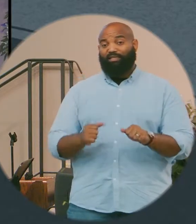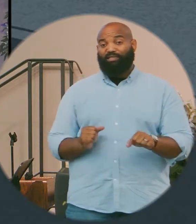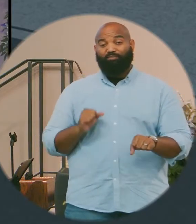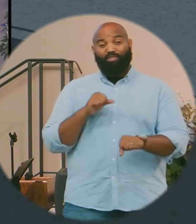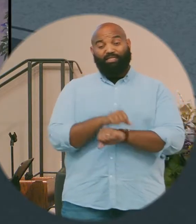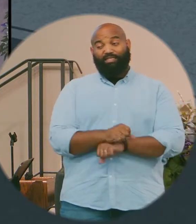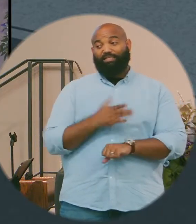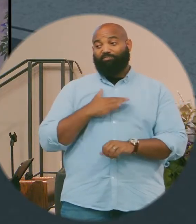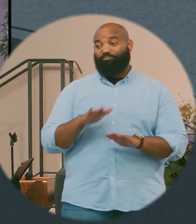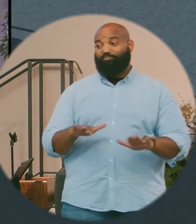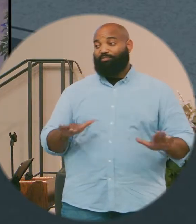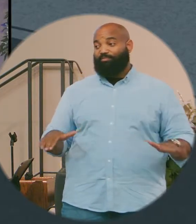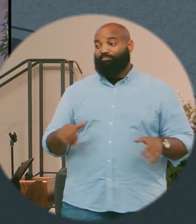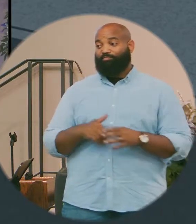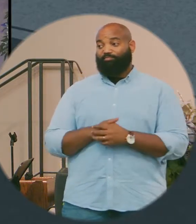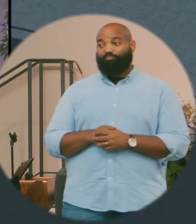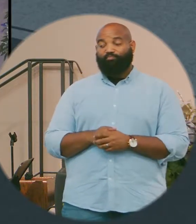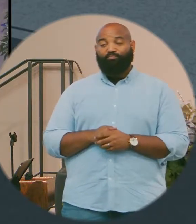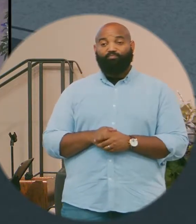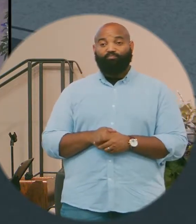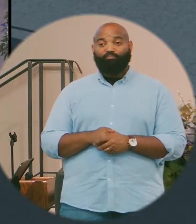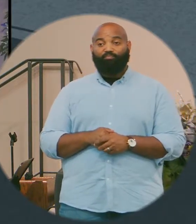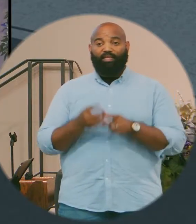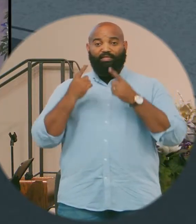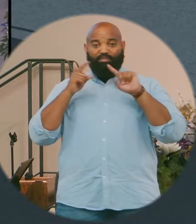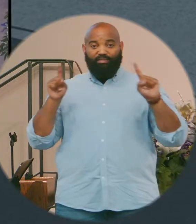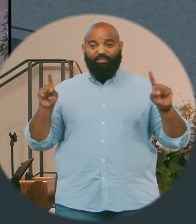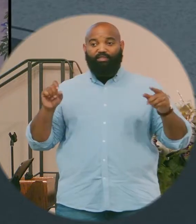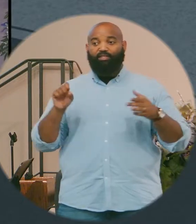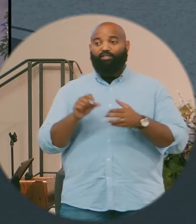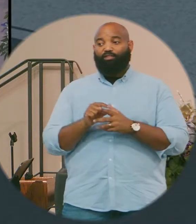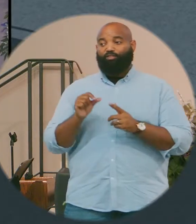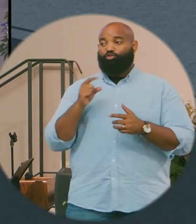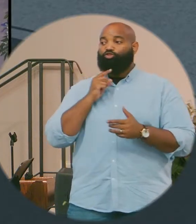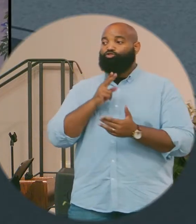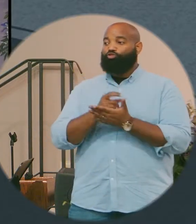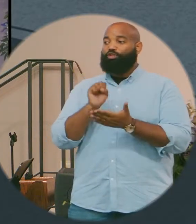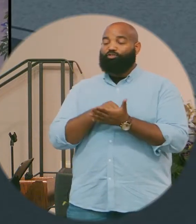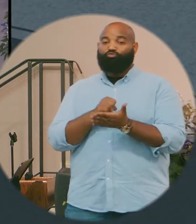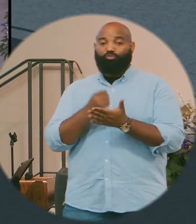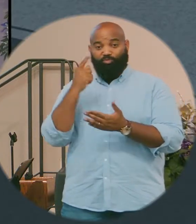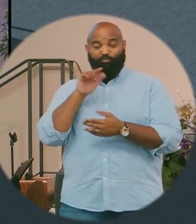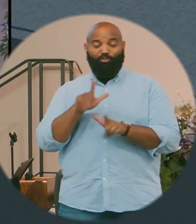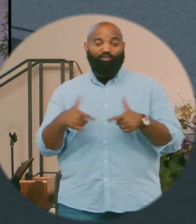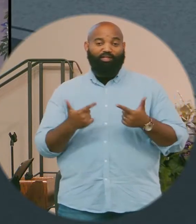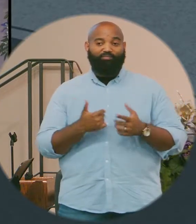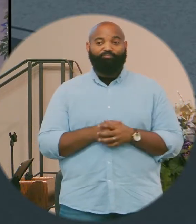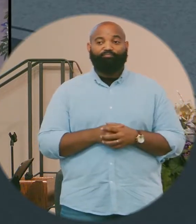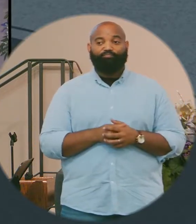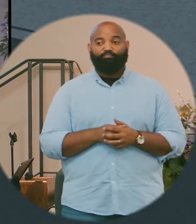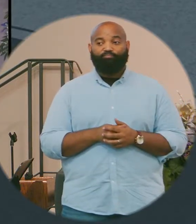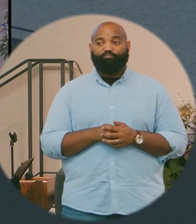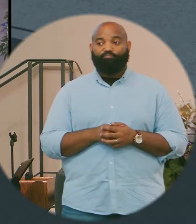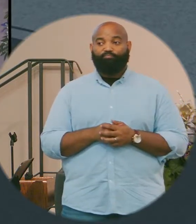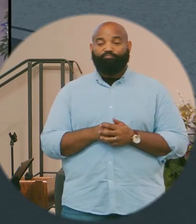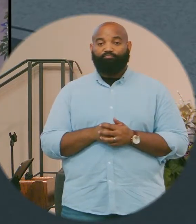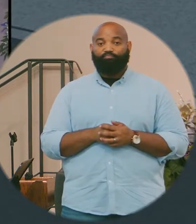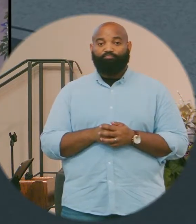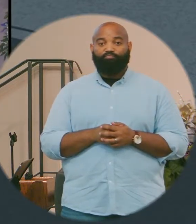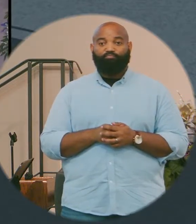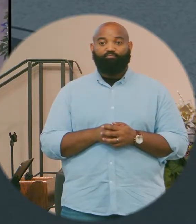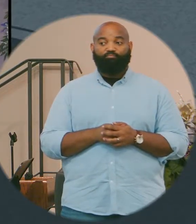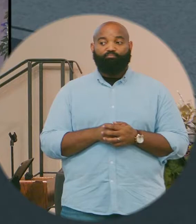prosper." Open up your mouth and declare the word over your life. Open up your mouth.